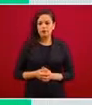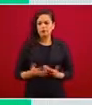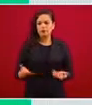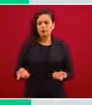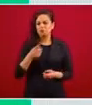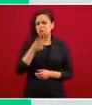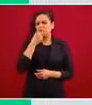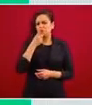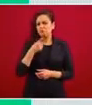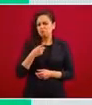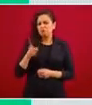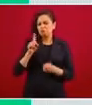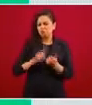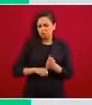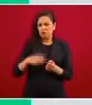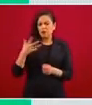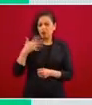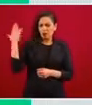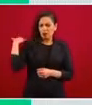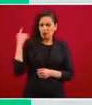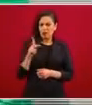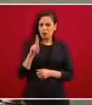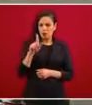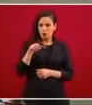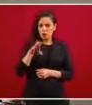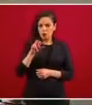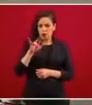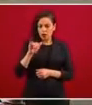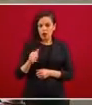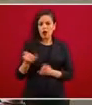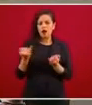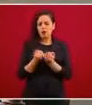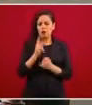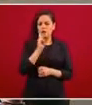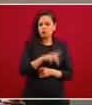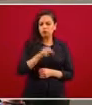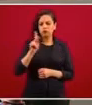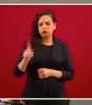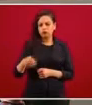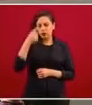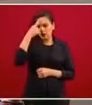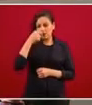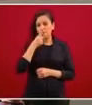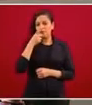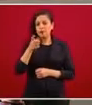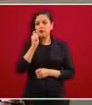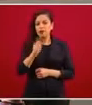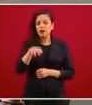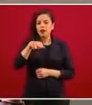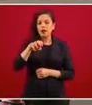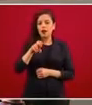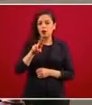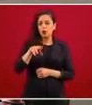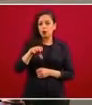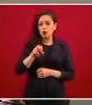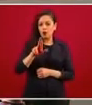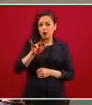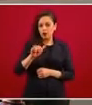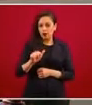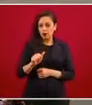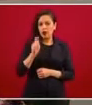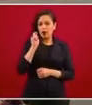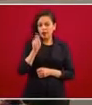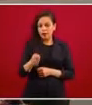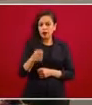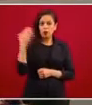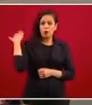he said they told me that I had pulmonary disease. Pulmonary disease meaning pneumonia. Pneumonia is the